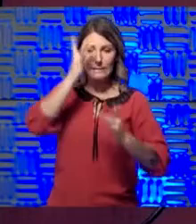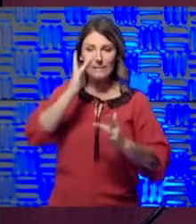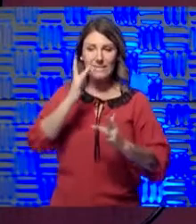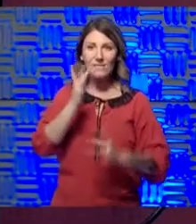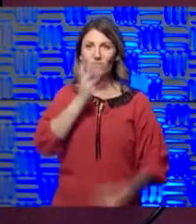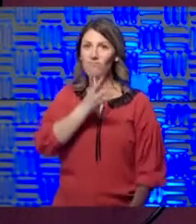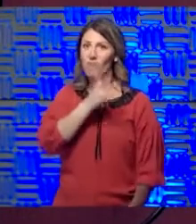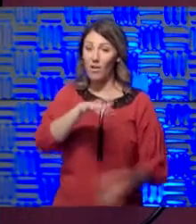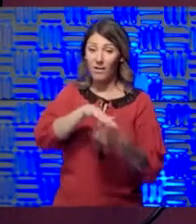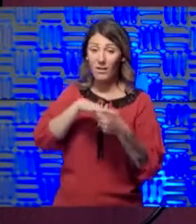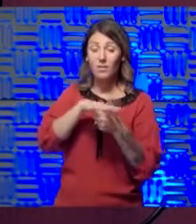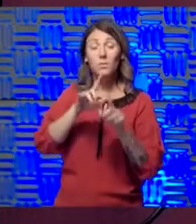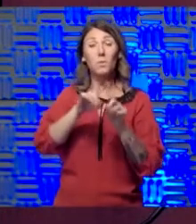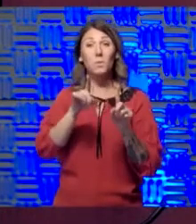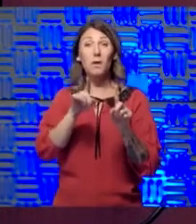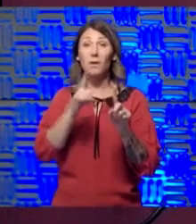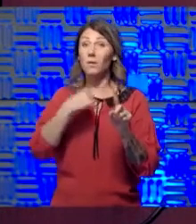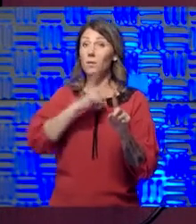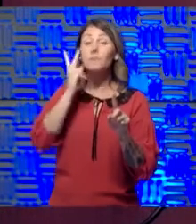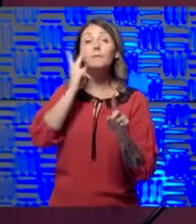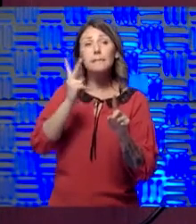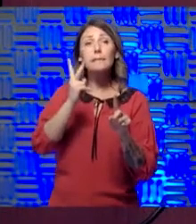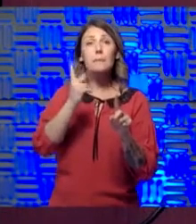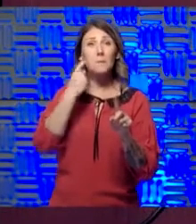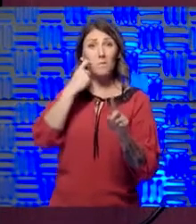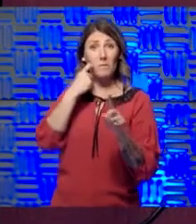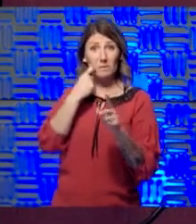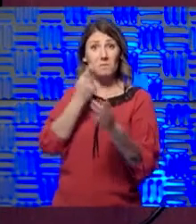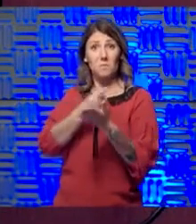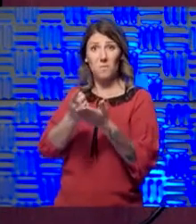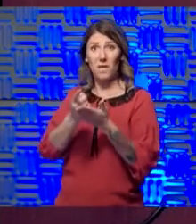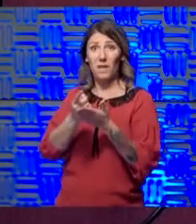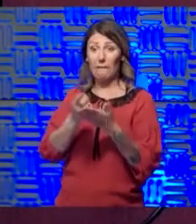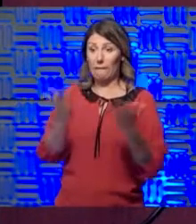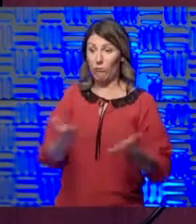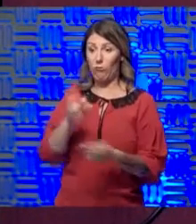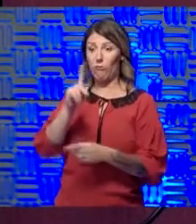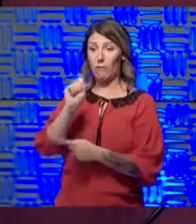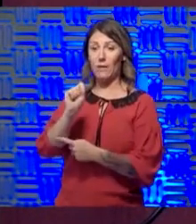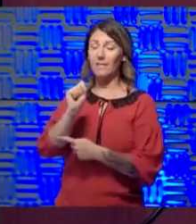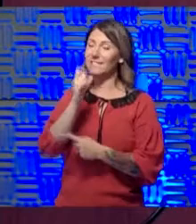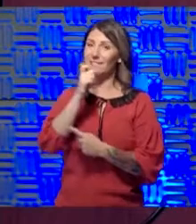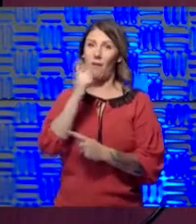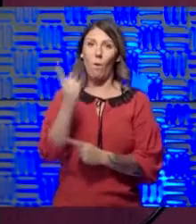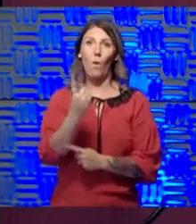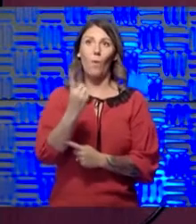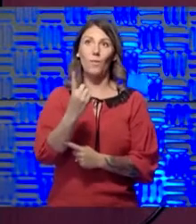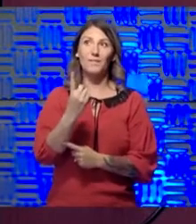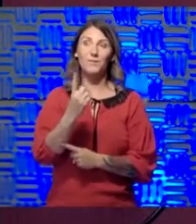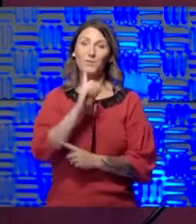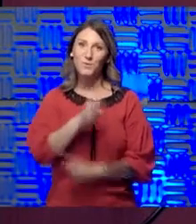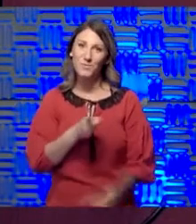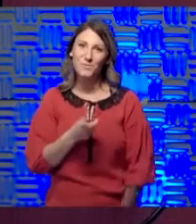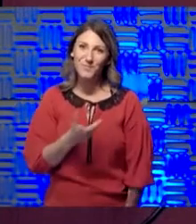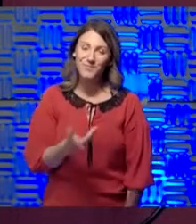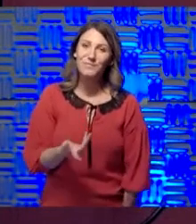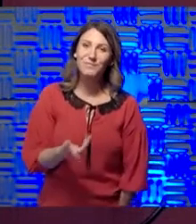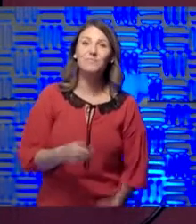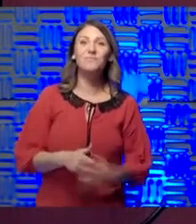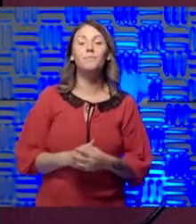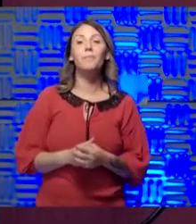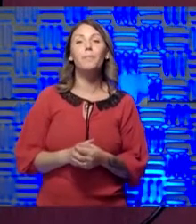areas. And I think we've seen over the past week or two in Kansas as well that isn't always the case. And